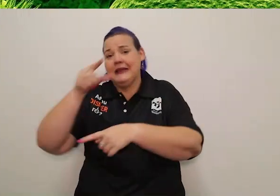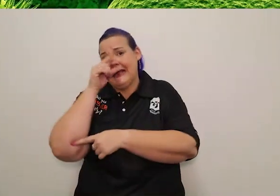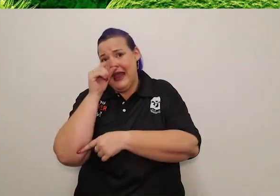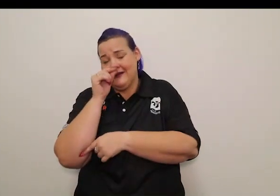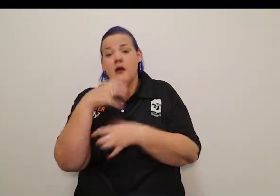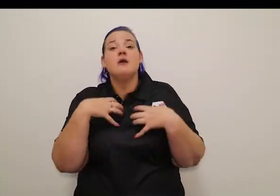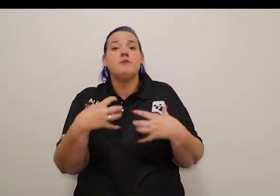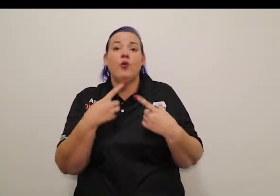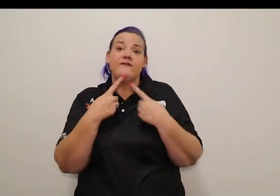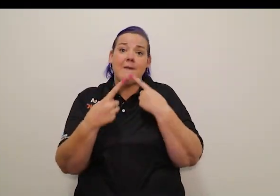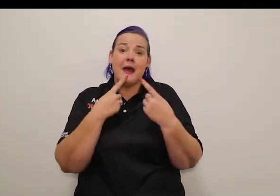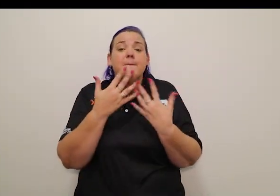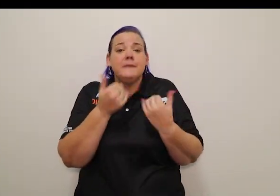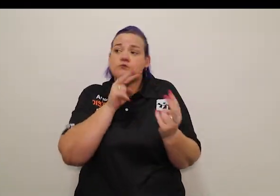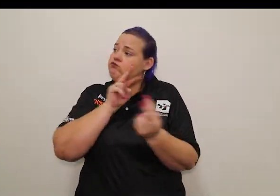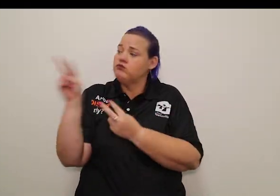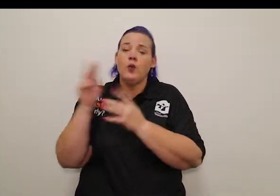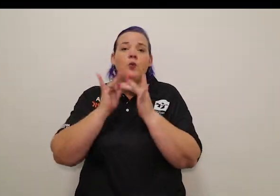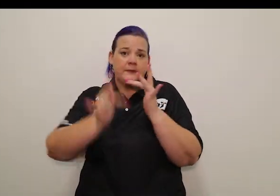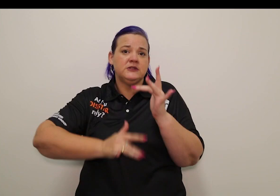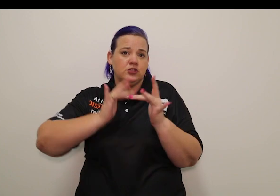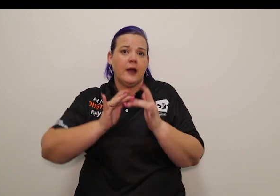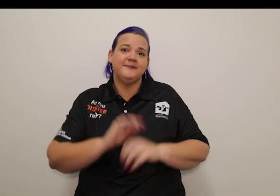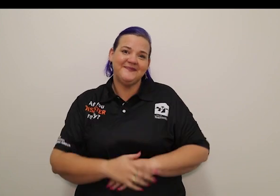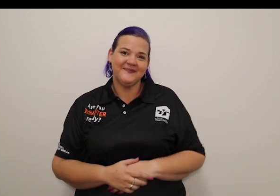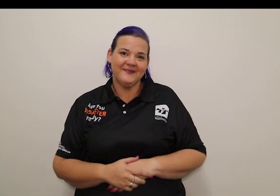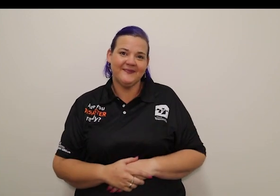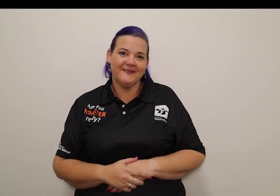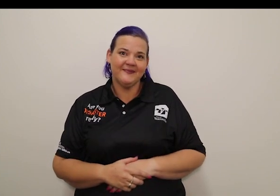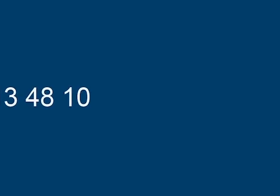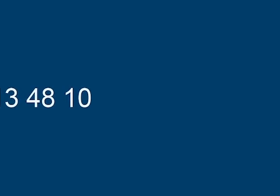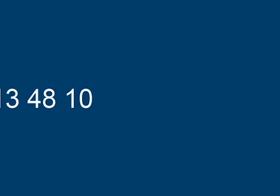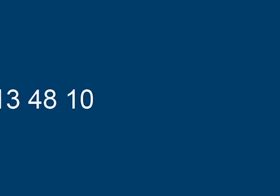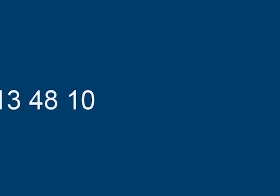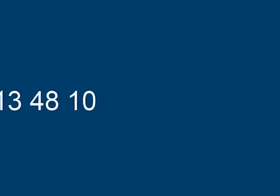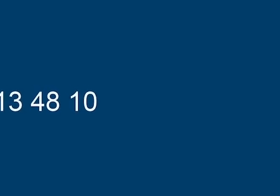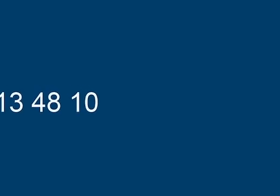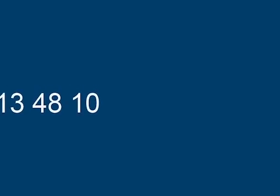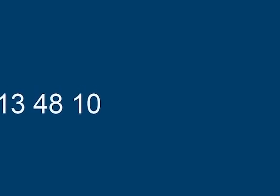spreads. For more information, visit Council's Emergency Management Dashboard.